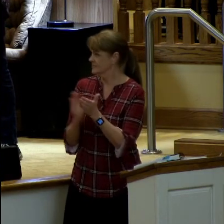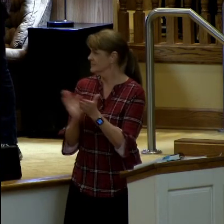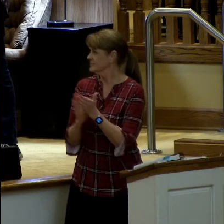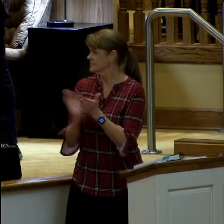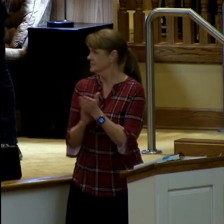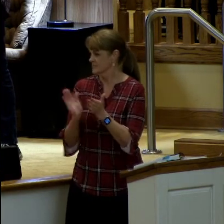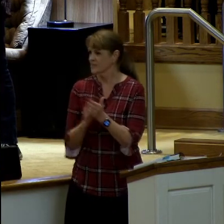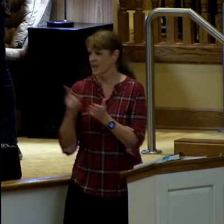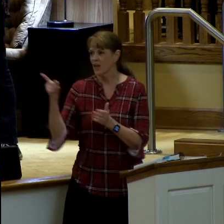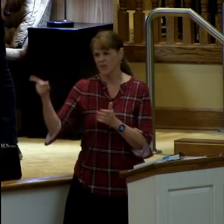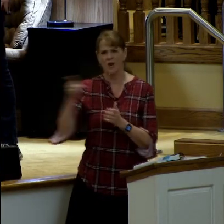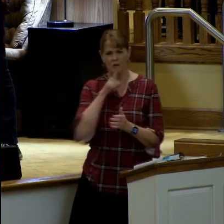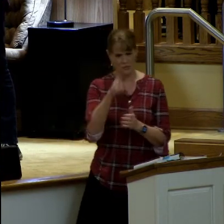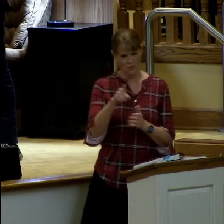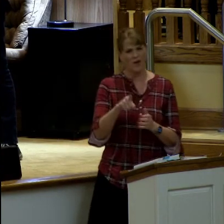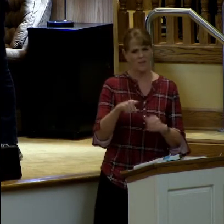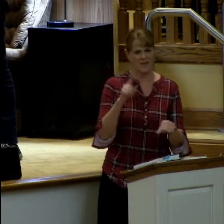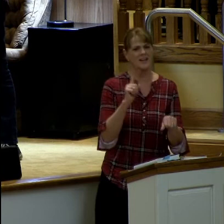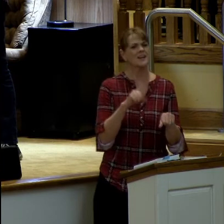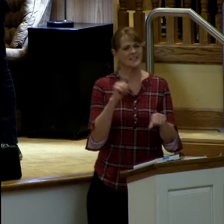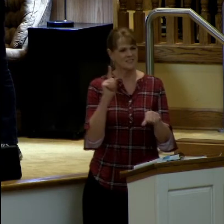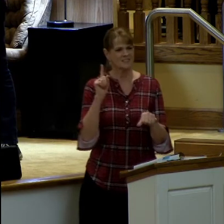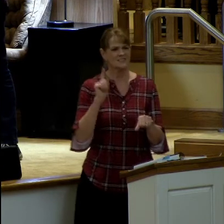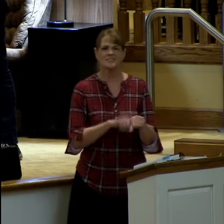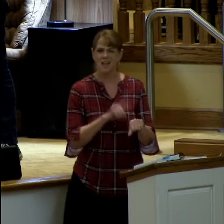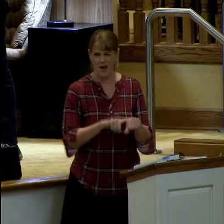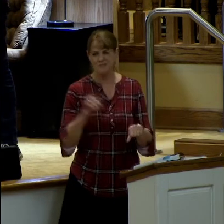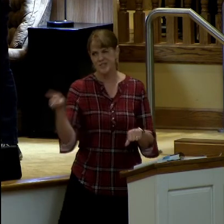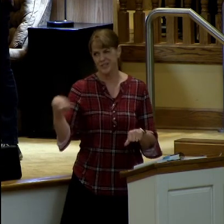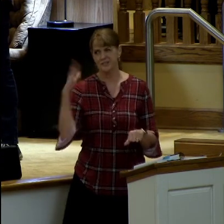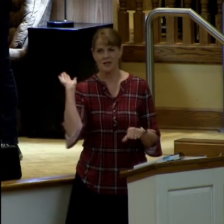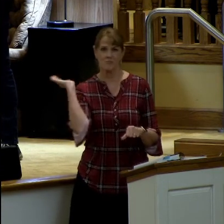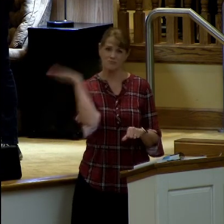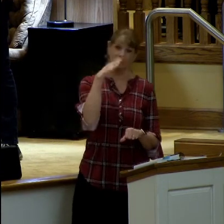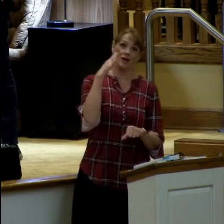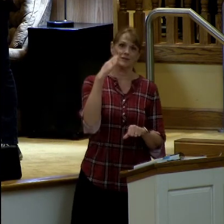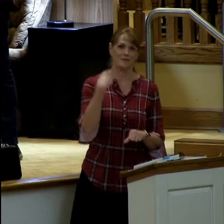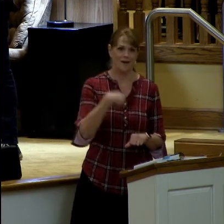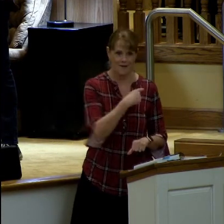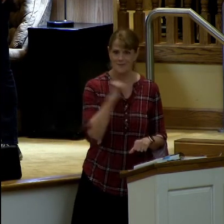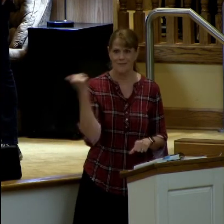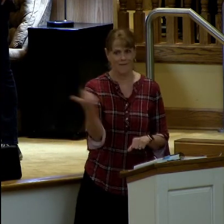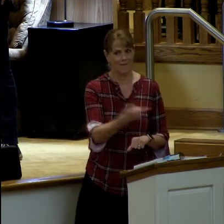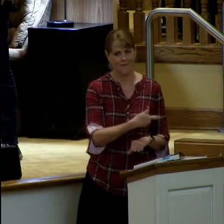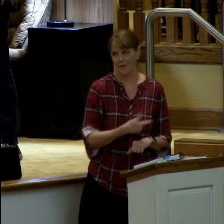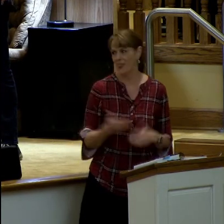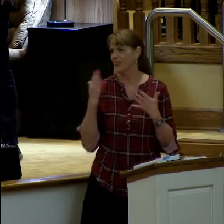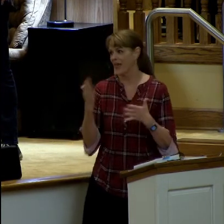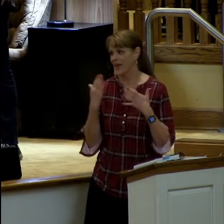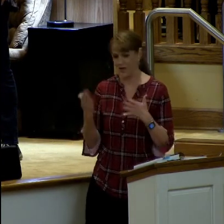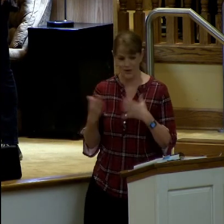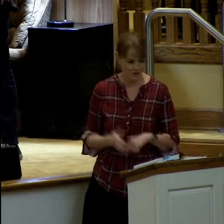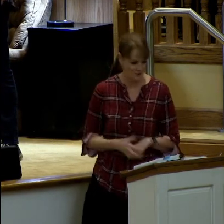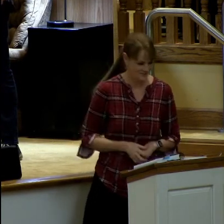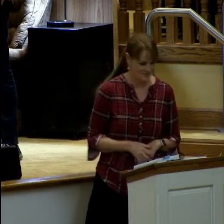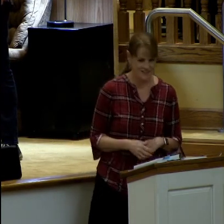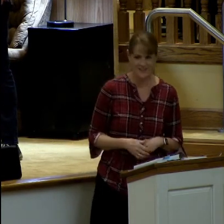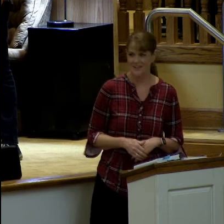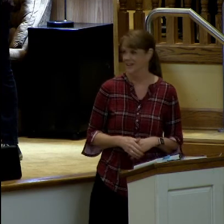There were definitely times she should have smacked any of us in the face, but she stayed strong and she was good. But thank you so much.